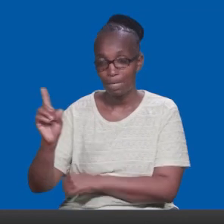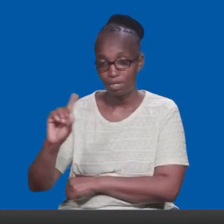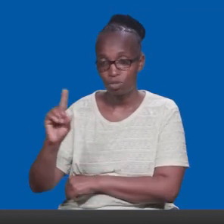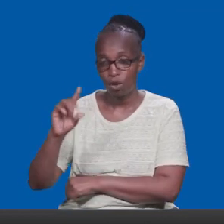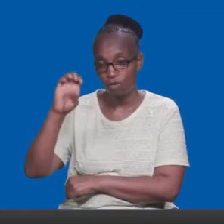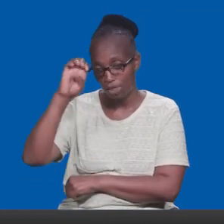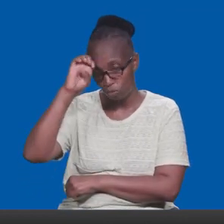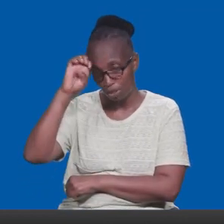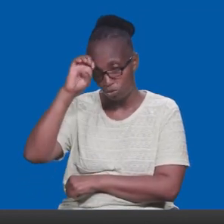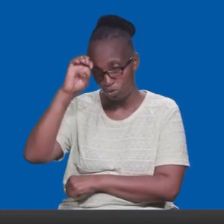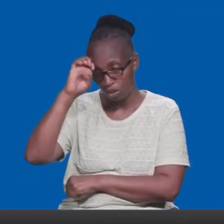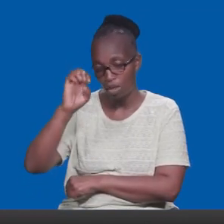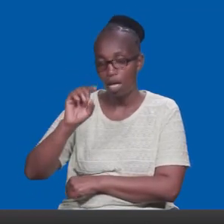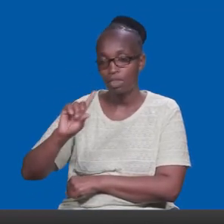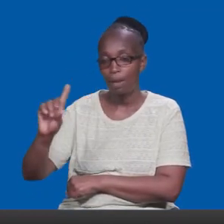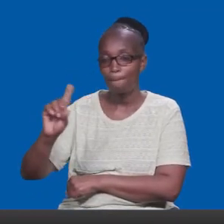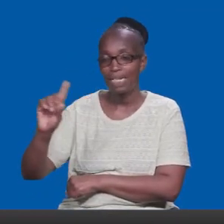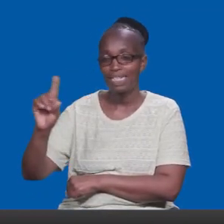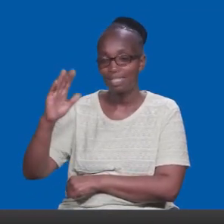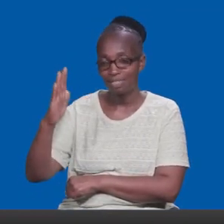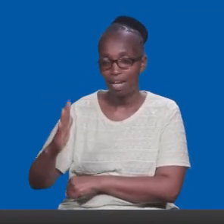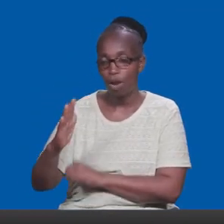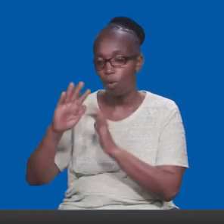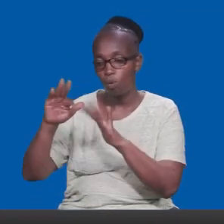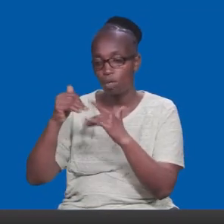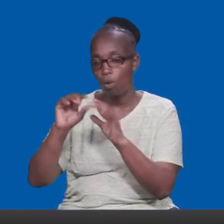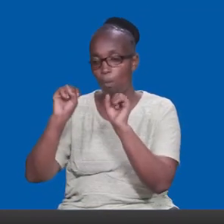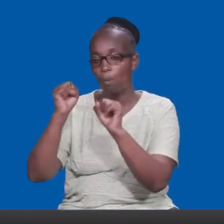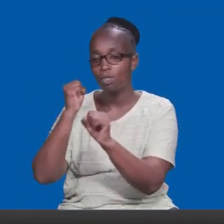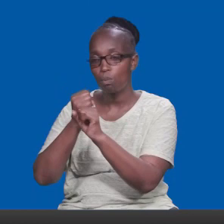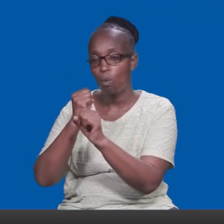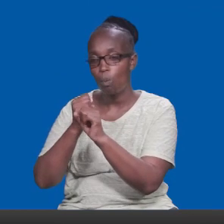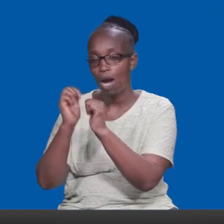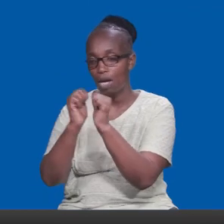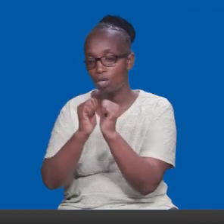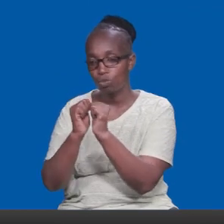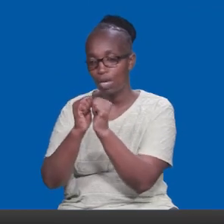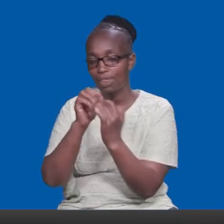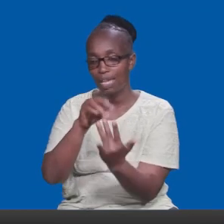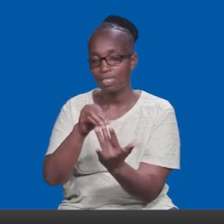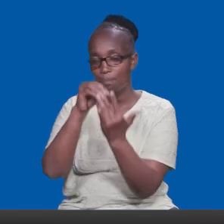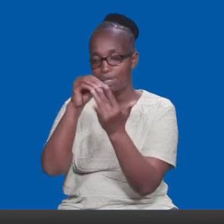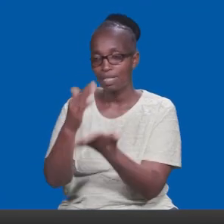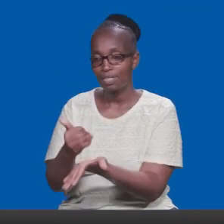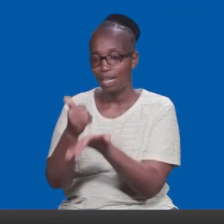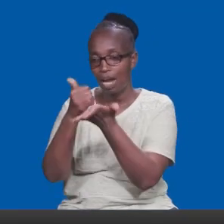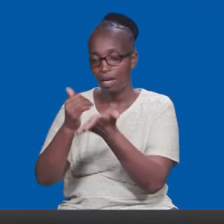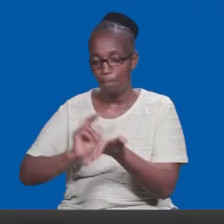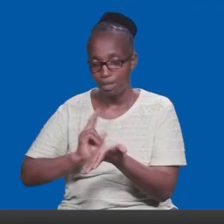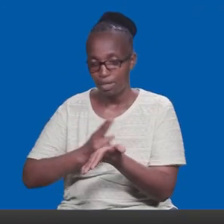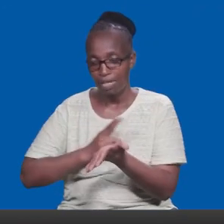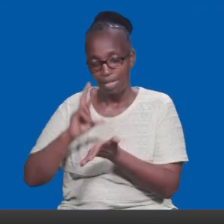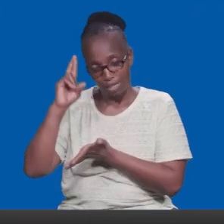talking about. We engaged recently the Ministry of Education, of course, the Minister and the